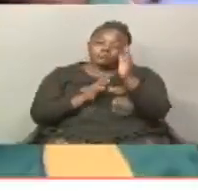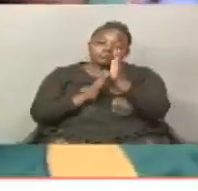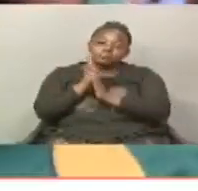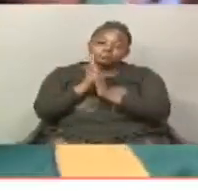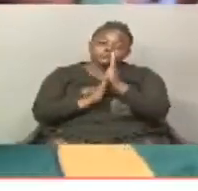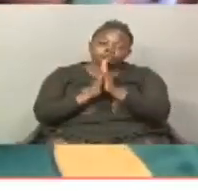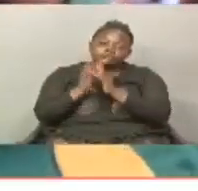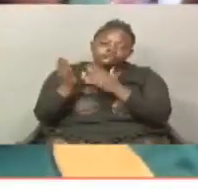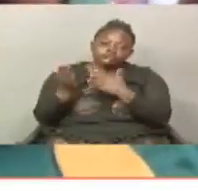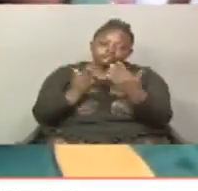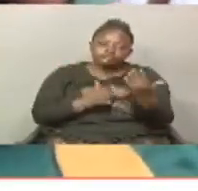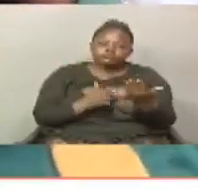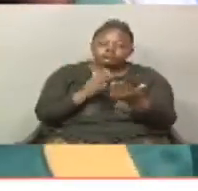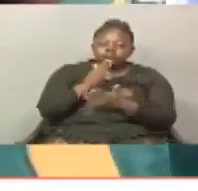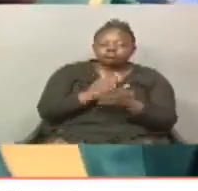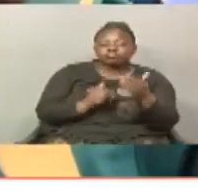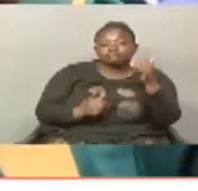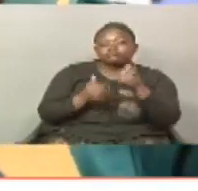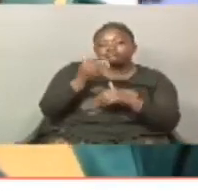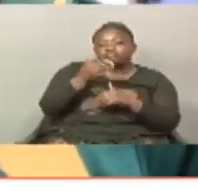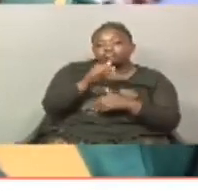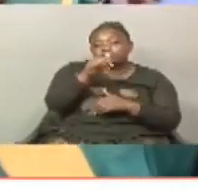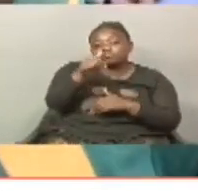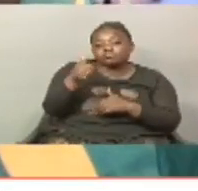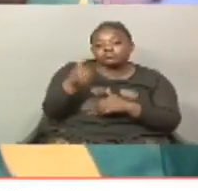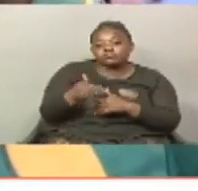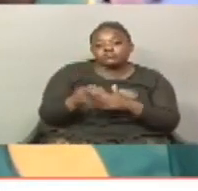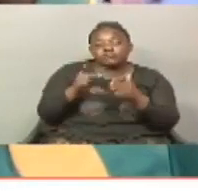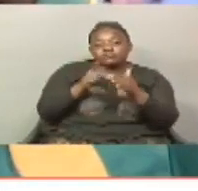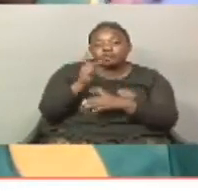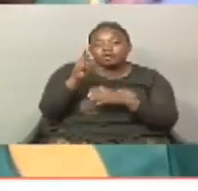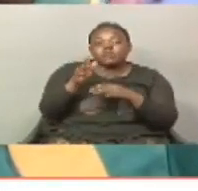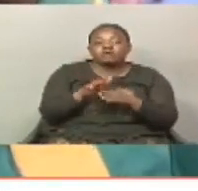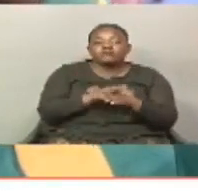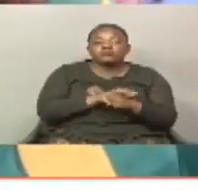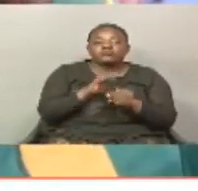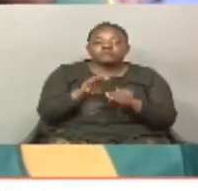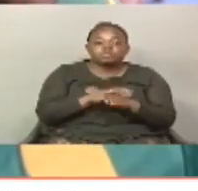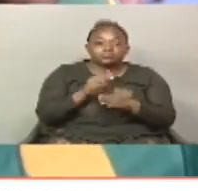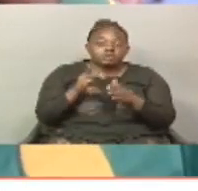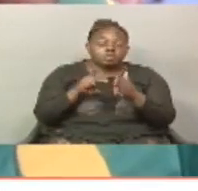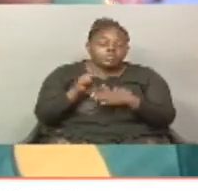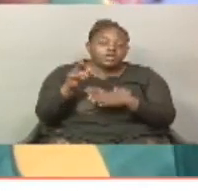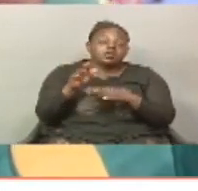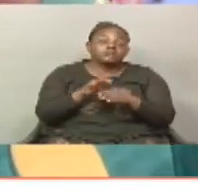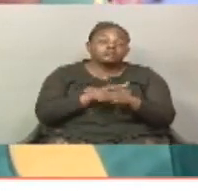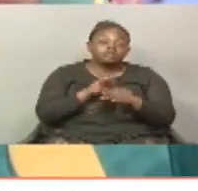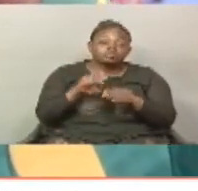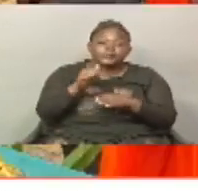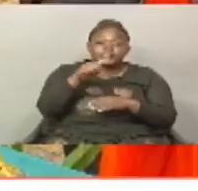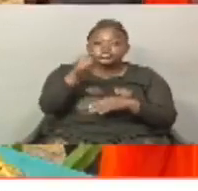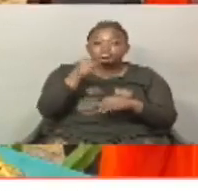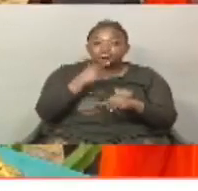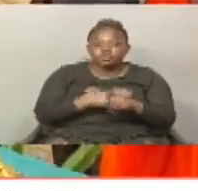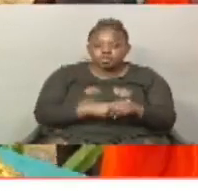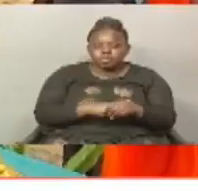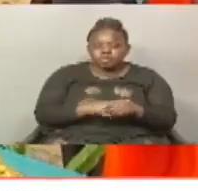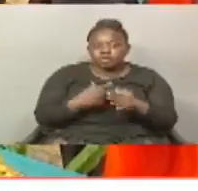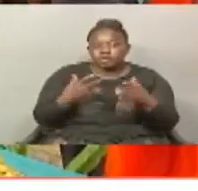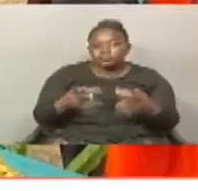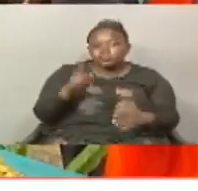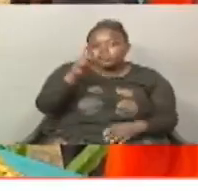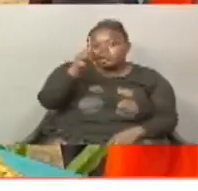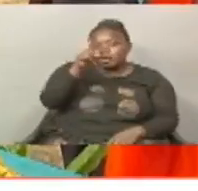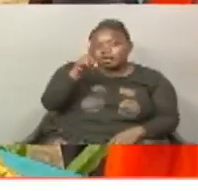okubettanira. Oleetayo akatundu k'olina, zire ezisigadde n'osasula mpola mpola. N'osasula mpola mpola buli sizoni.